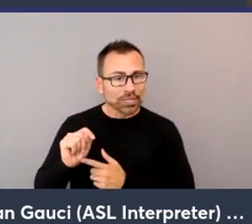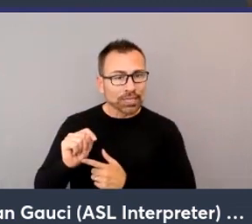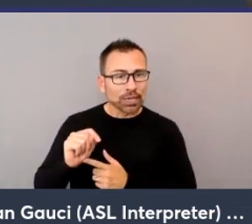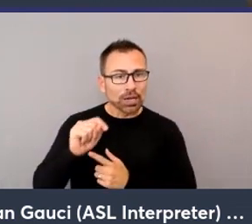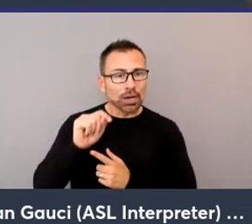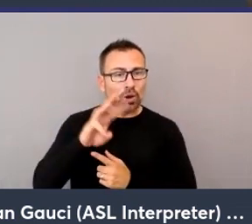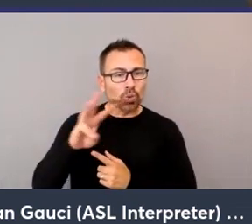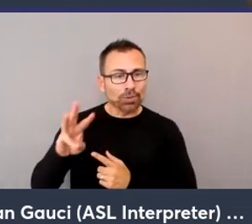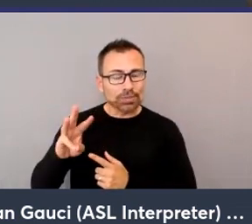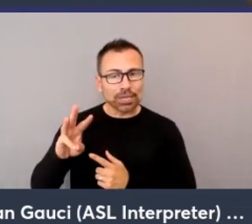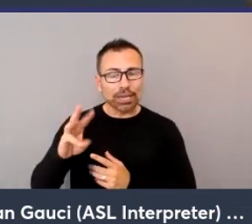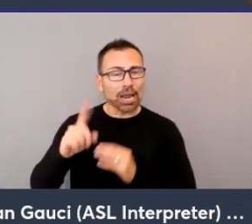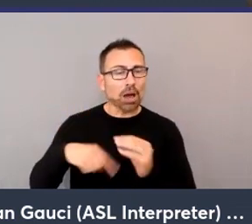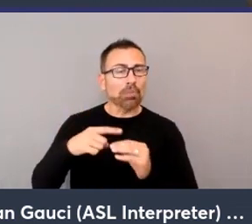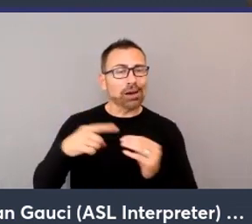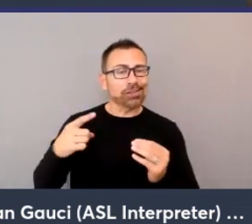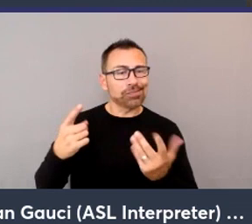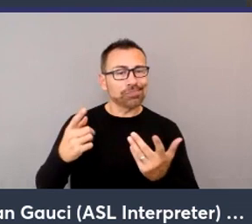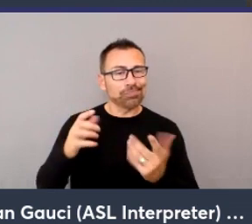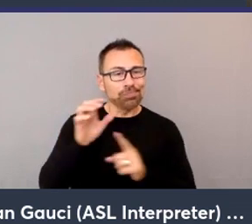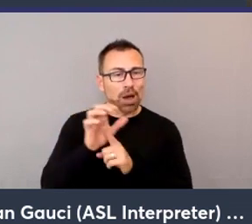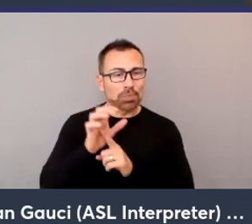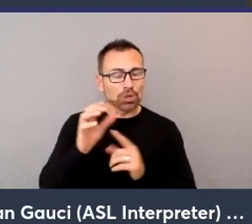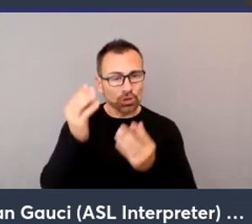a popular news website said that